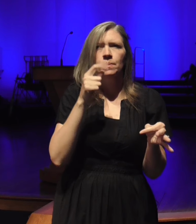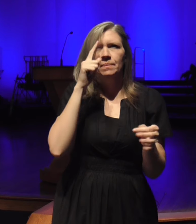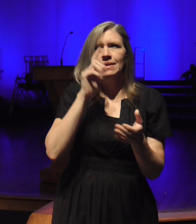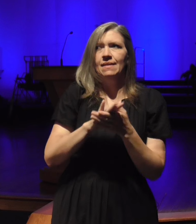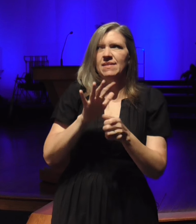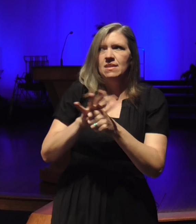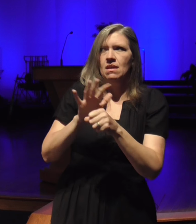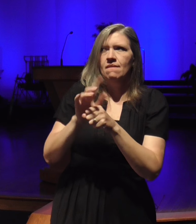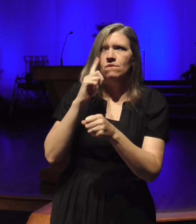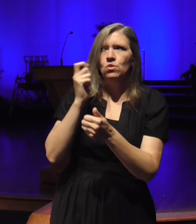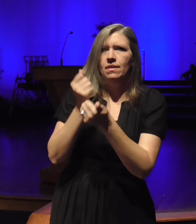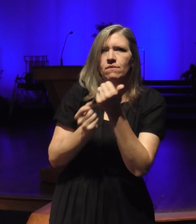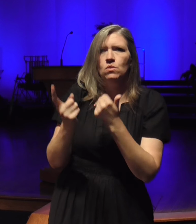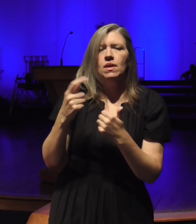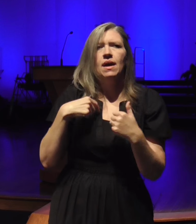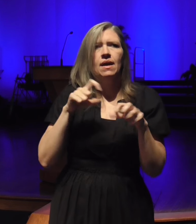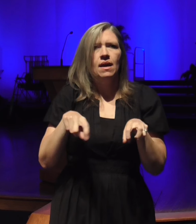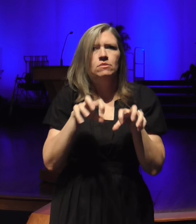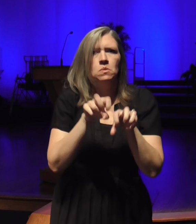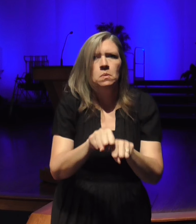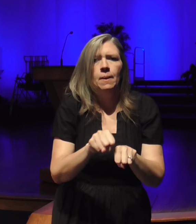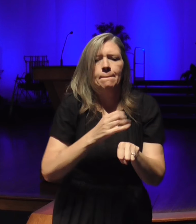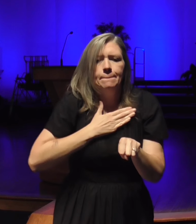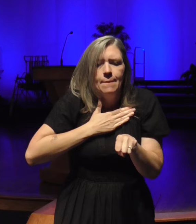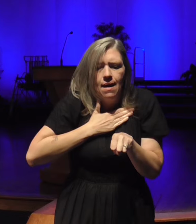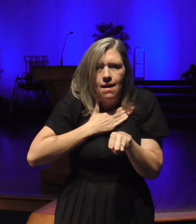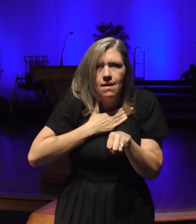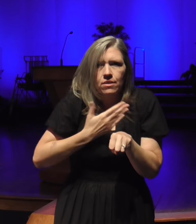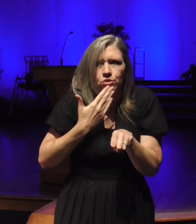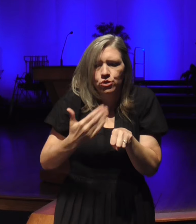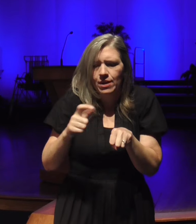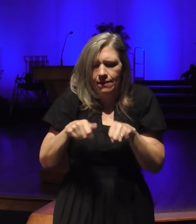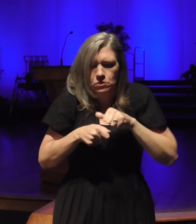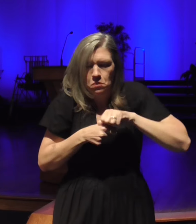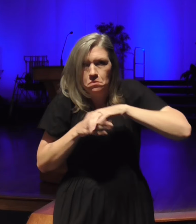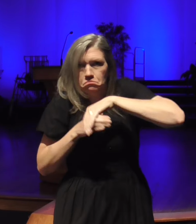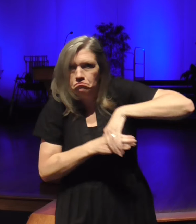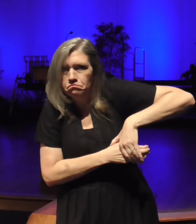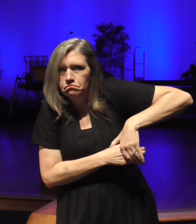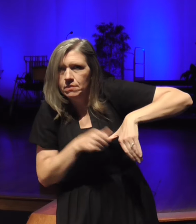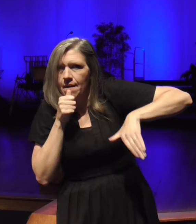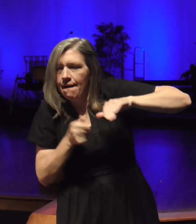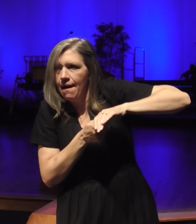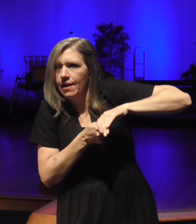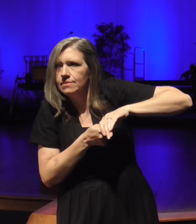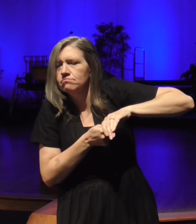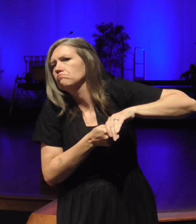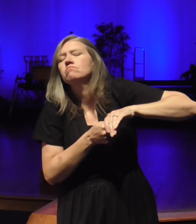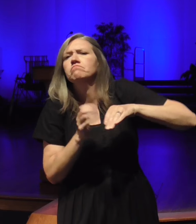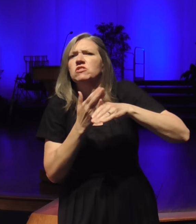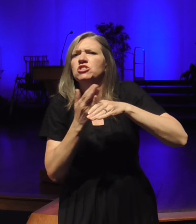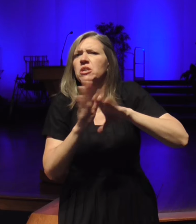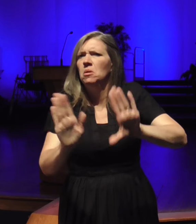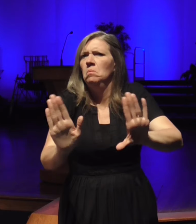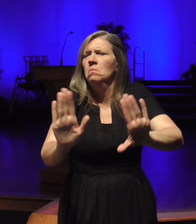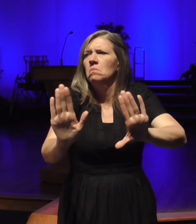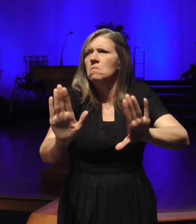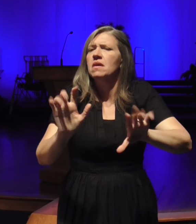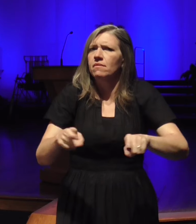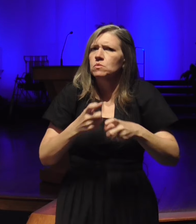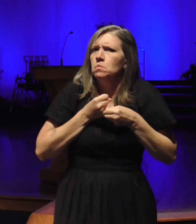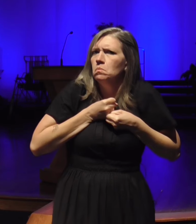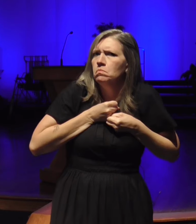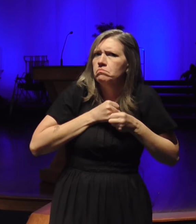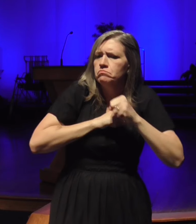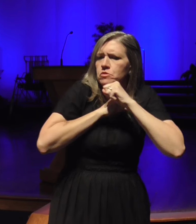Another sign of a lack of faith in this good is when we don't believe there's enough for everybody. I've got to cling to it.